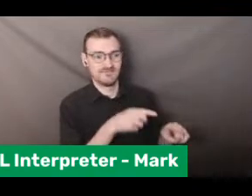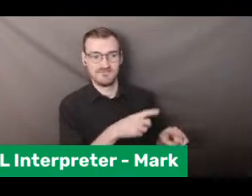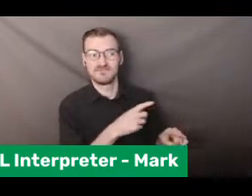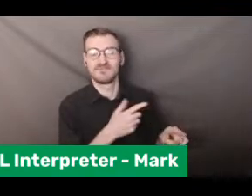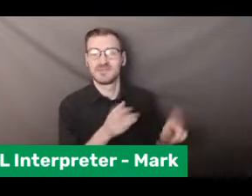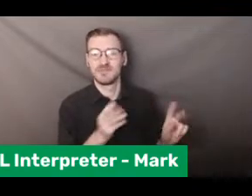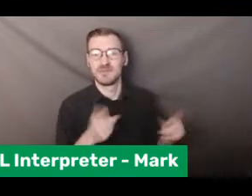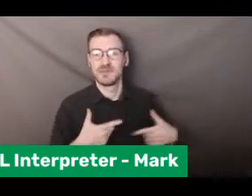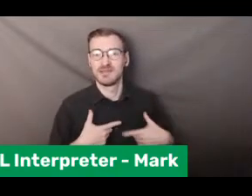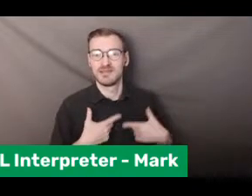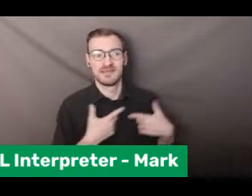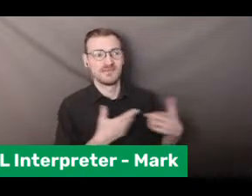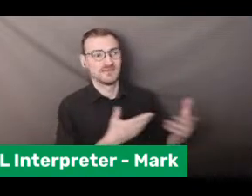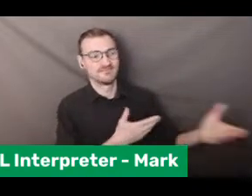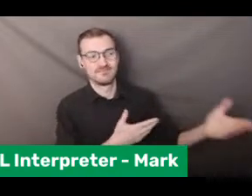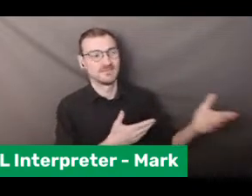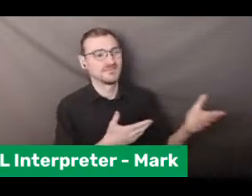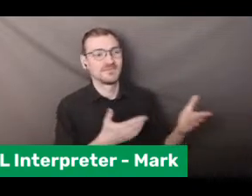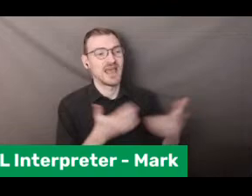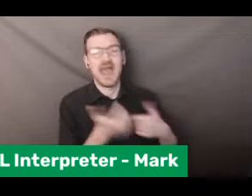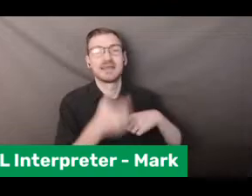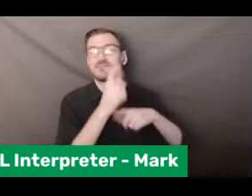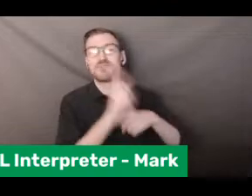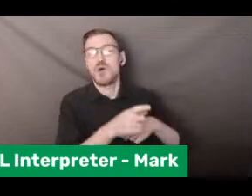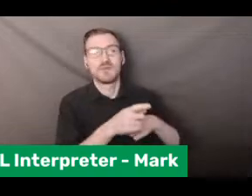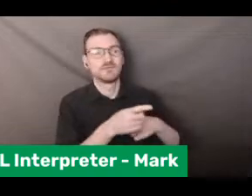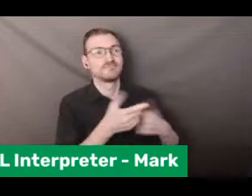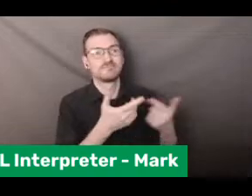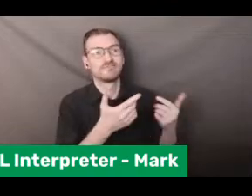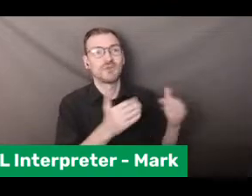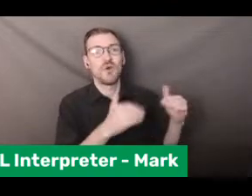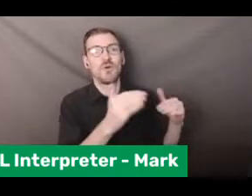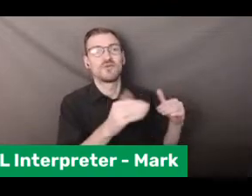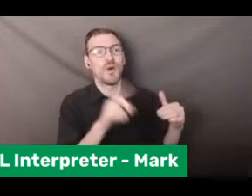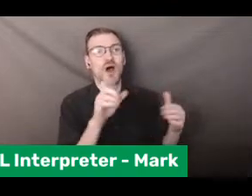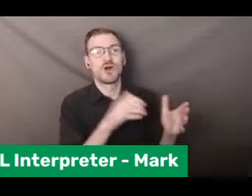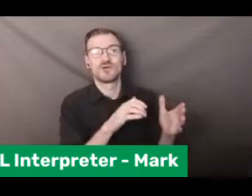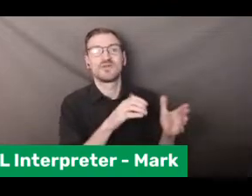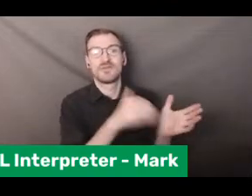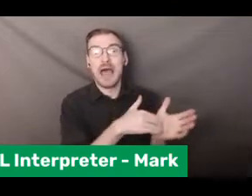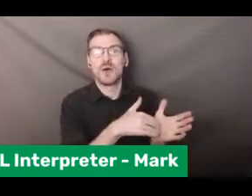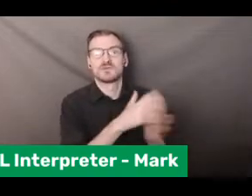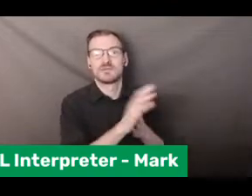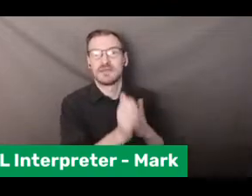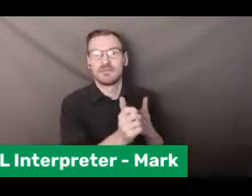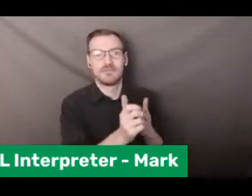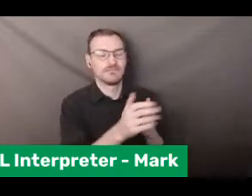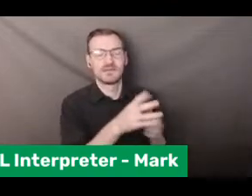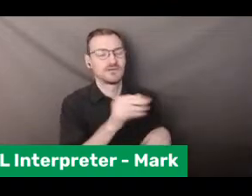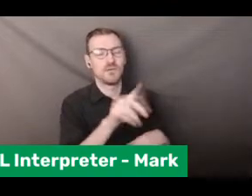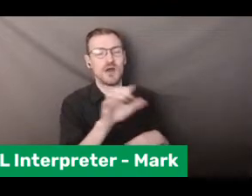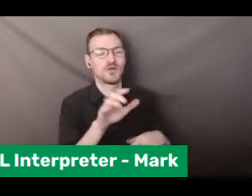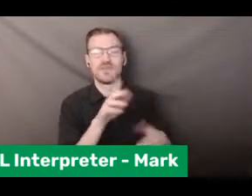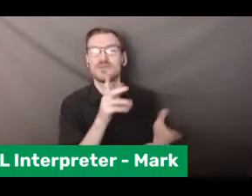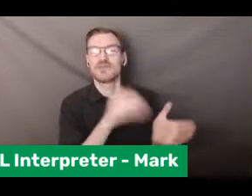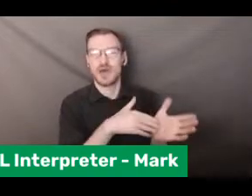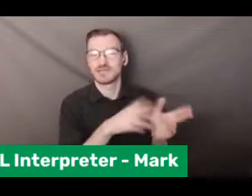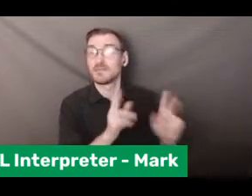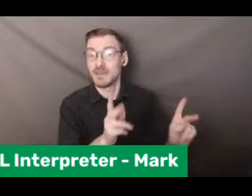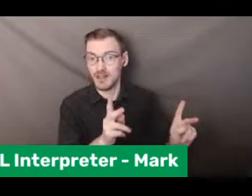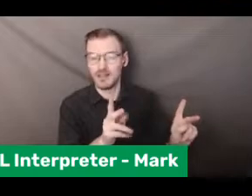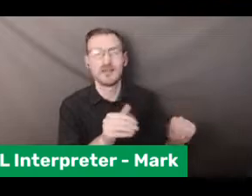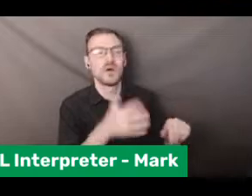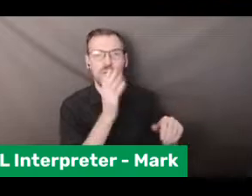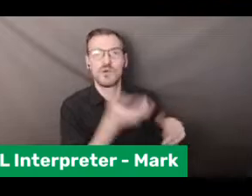upwards of hundreds of thousands of people could be kicked out of their homes. It's cold outside, and we got